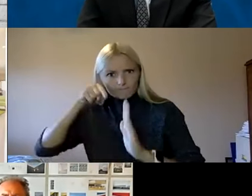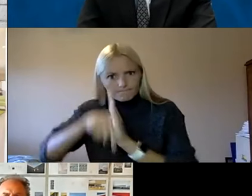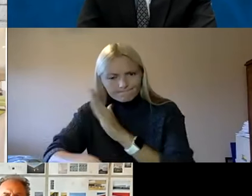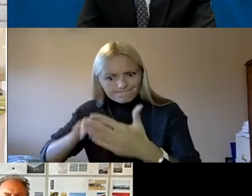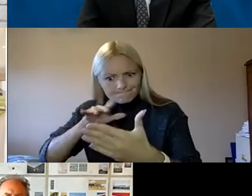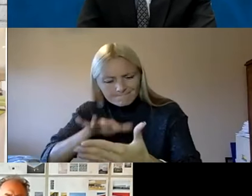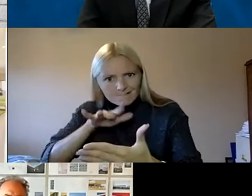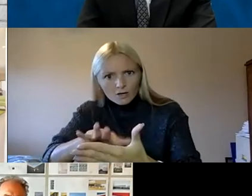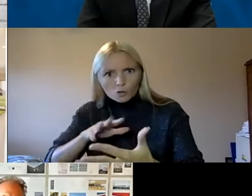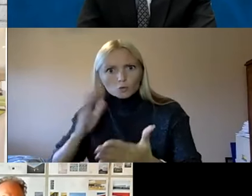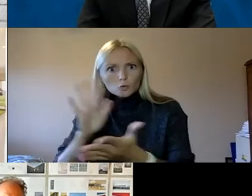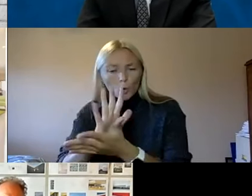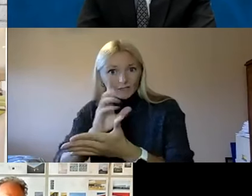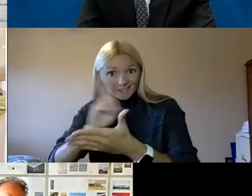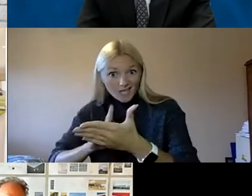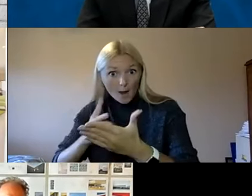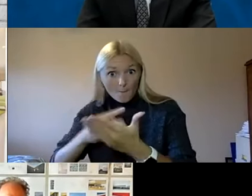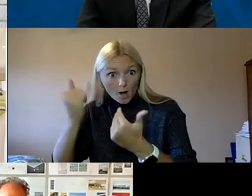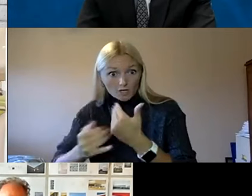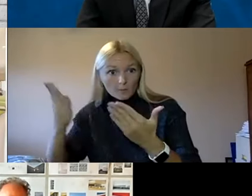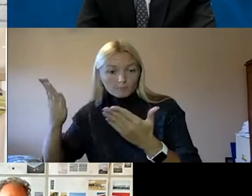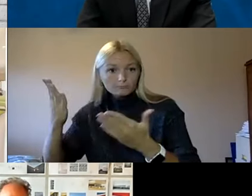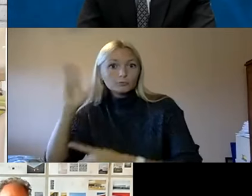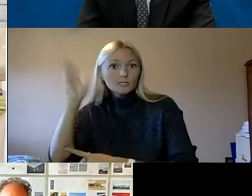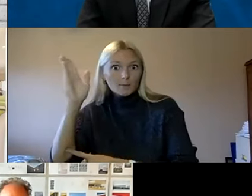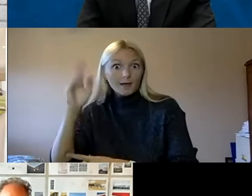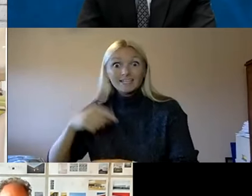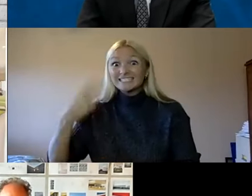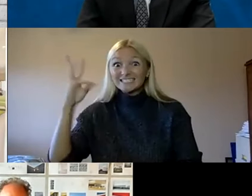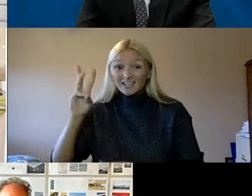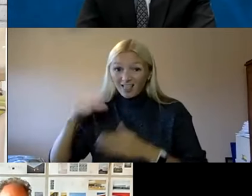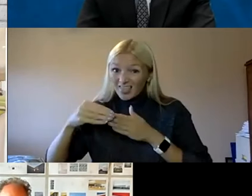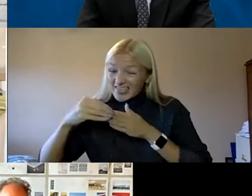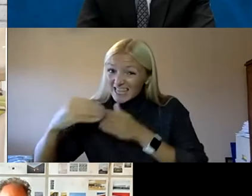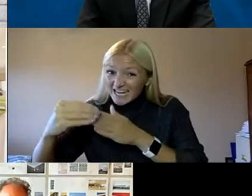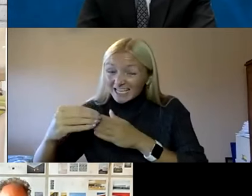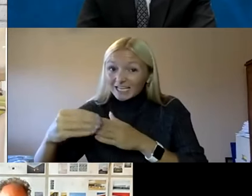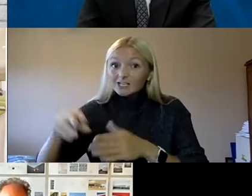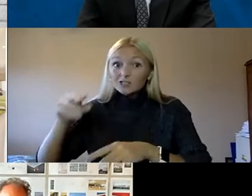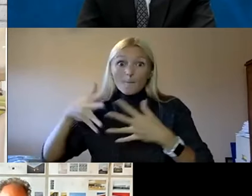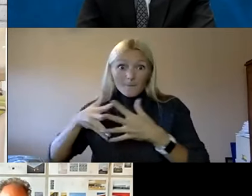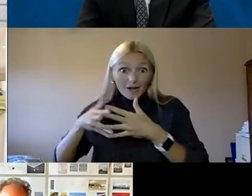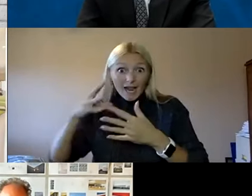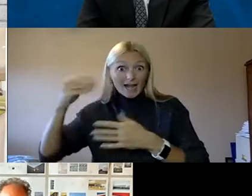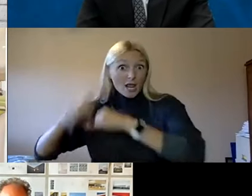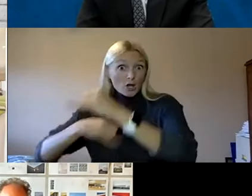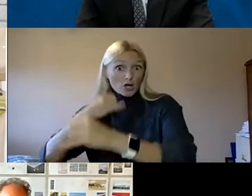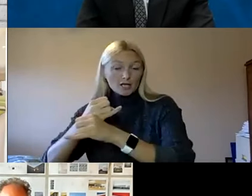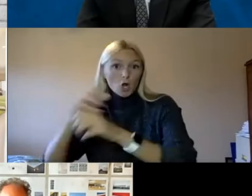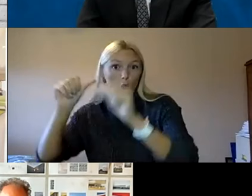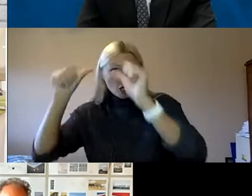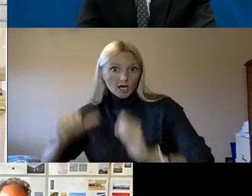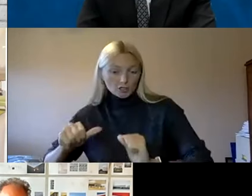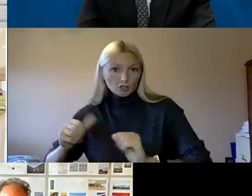innovative school design projects presented by 6 leading national and international architectural firms.